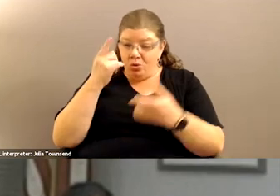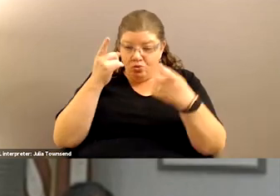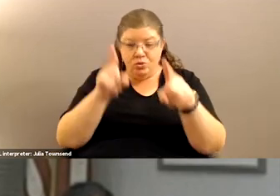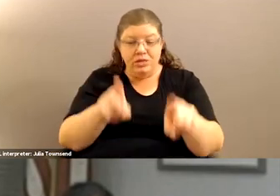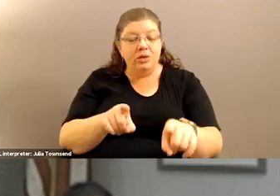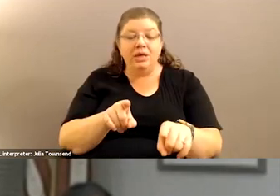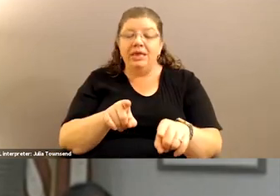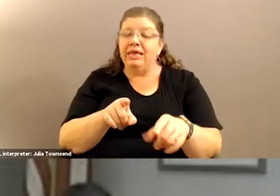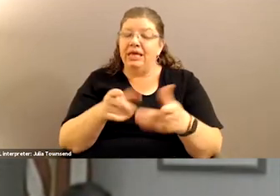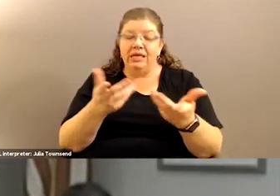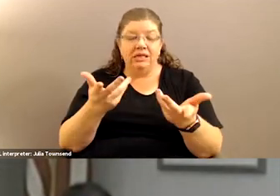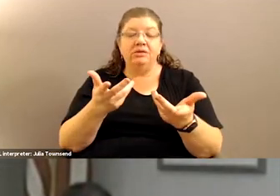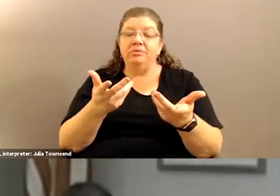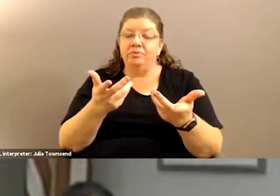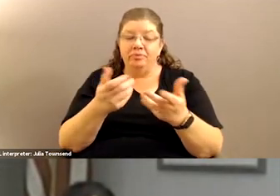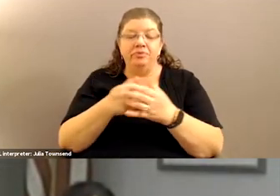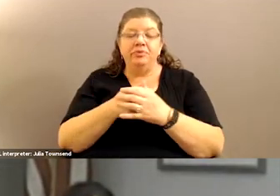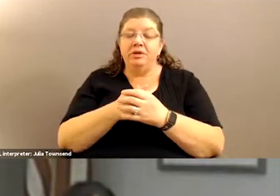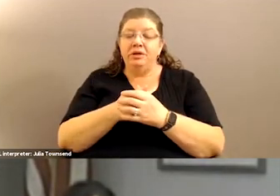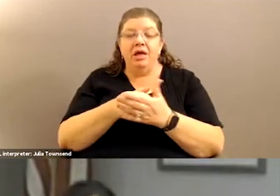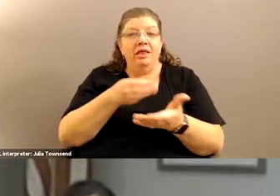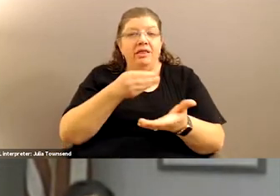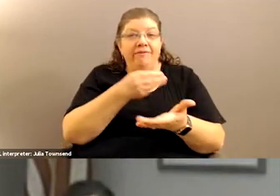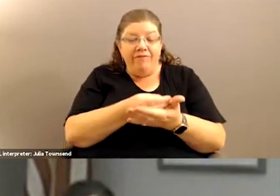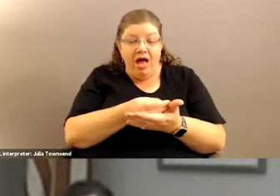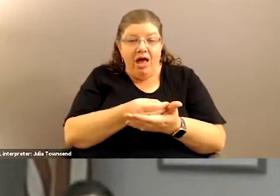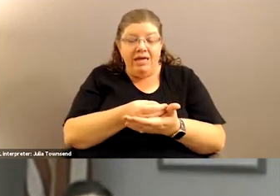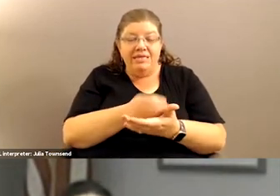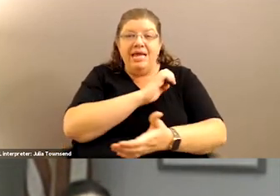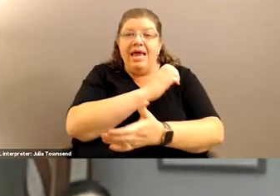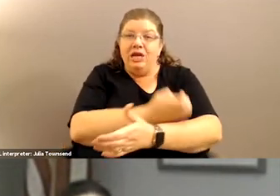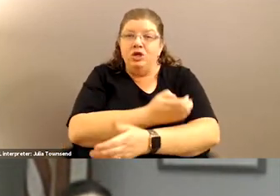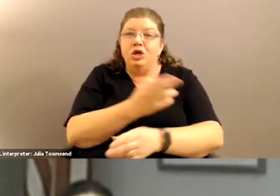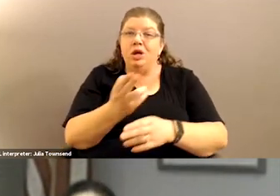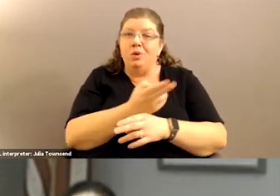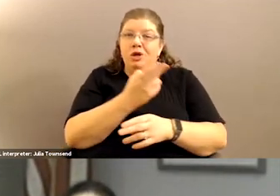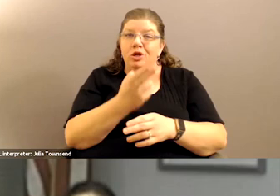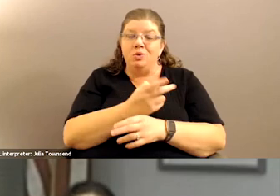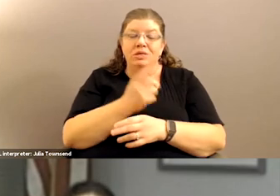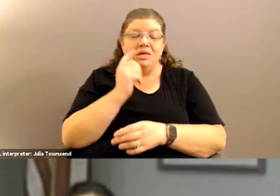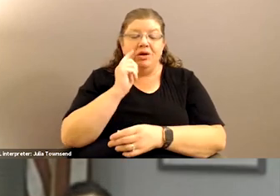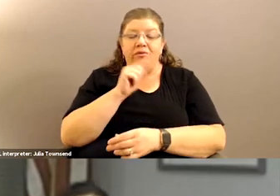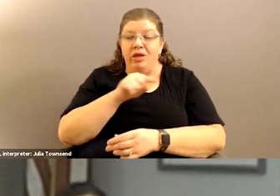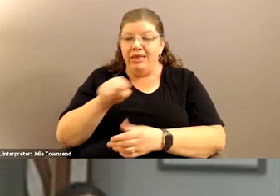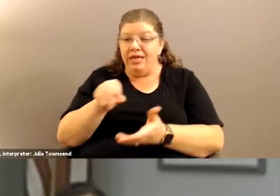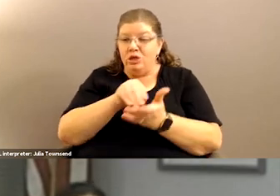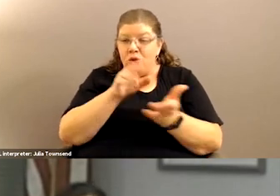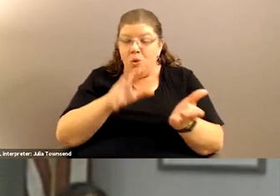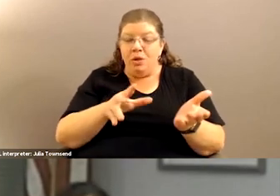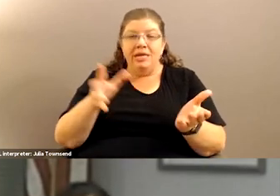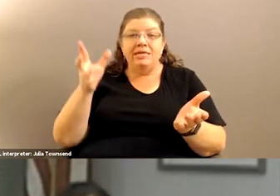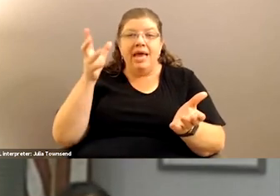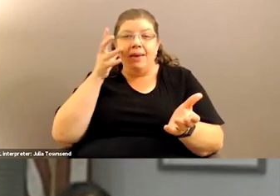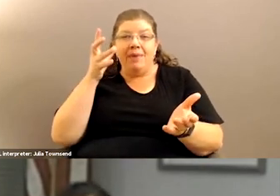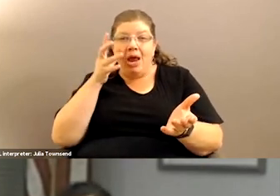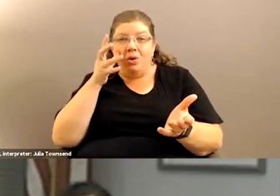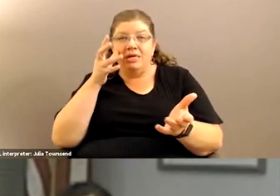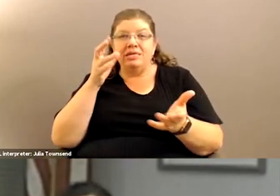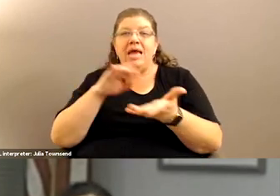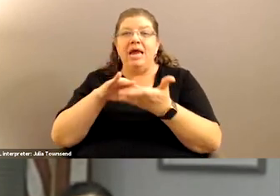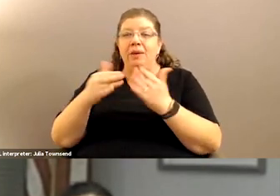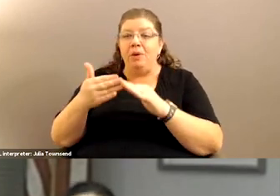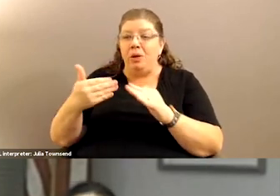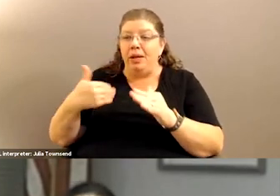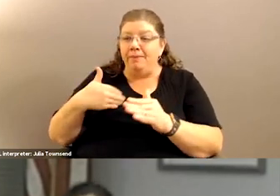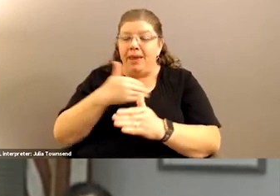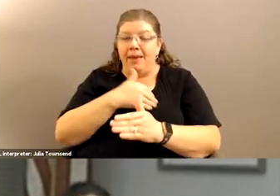it the funds and energy that we're using all these students and parents that and community members